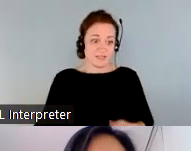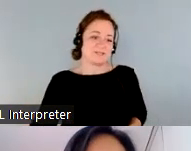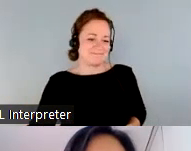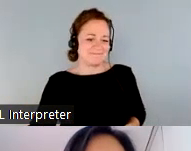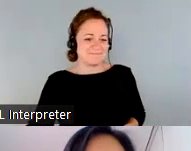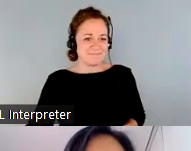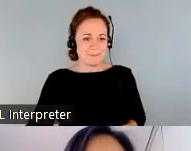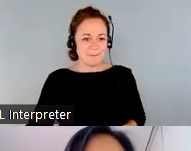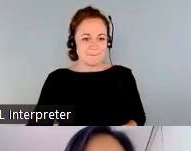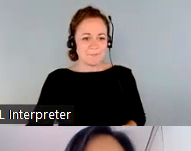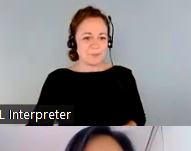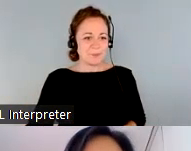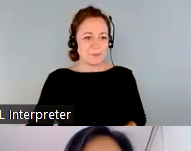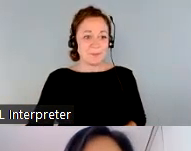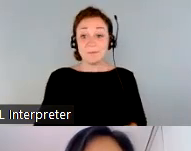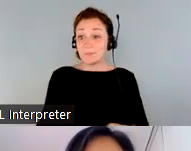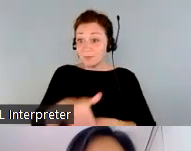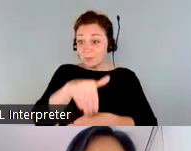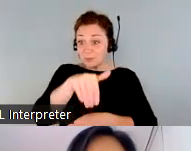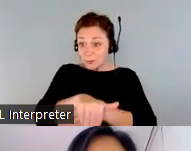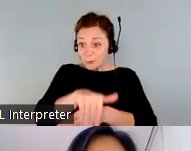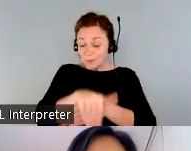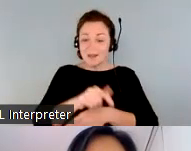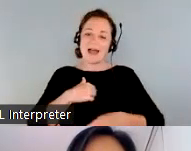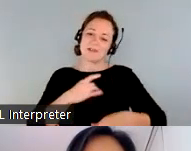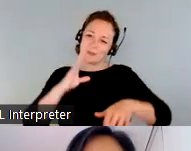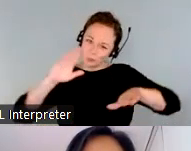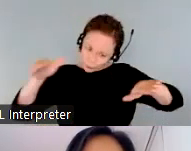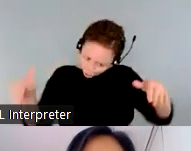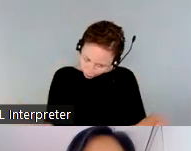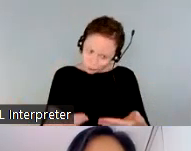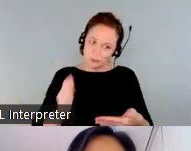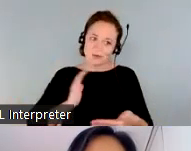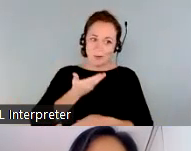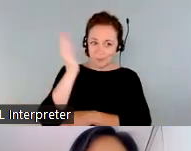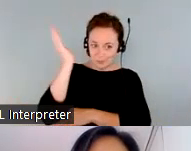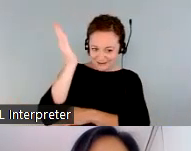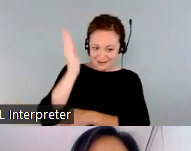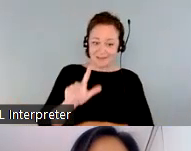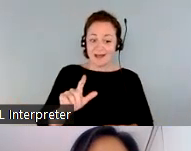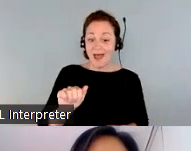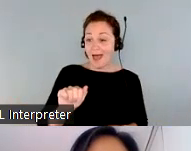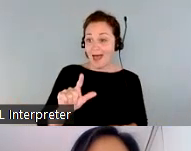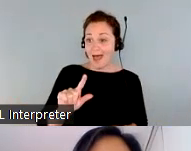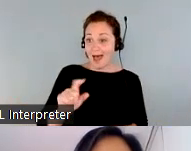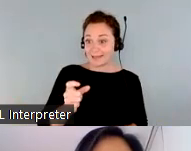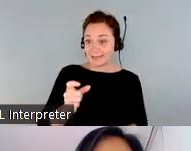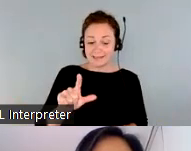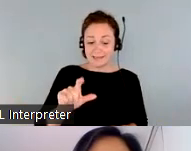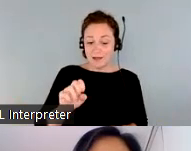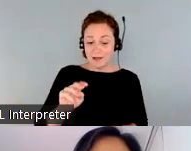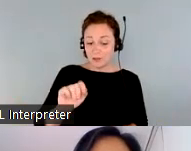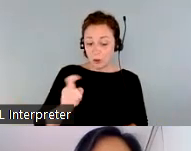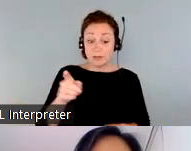information. So tonight, I'd like to introduce our presenter for this evening. We have Alex Lomax, who works in the city